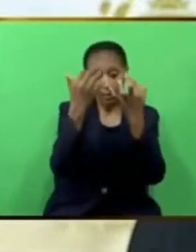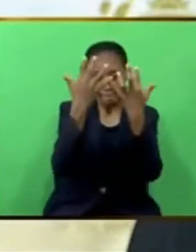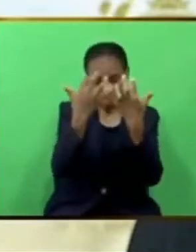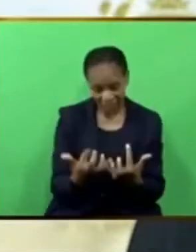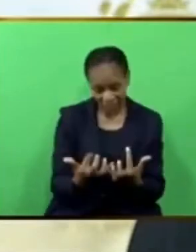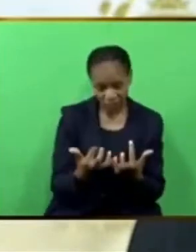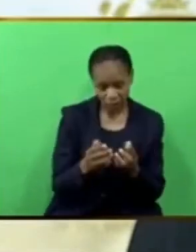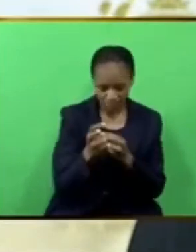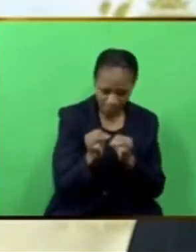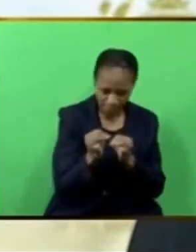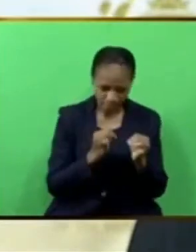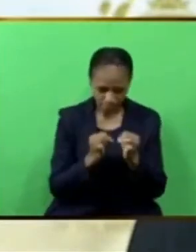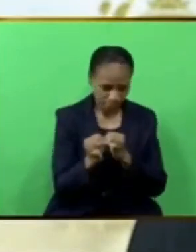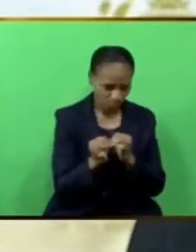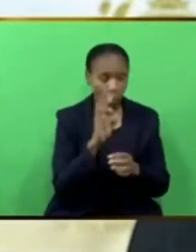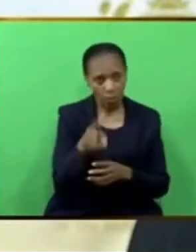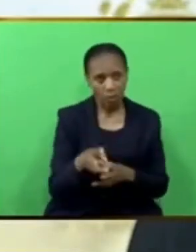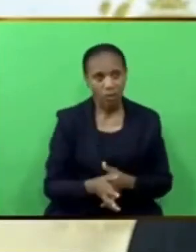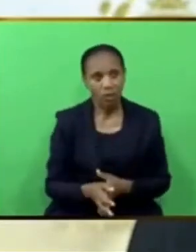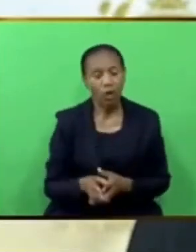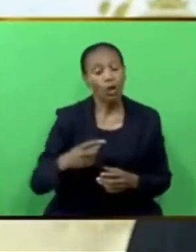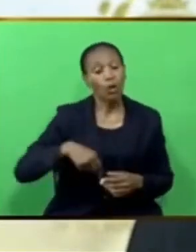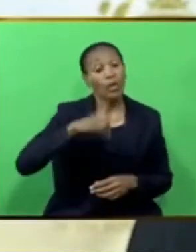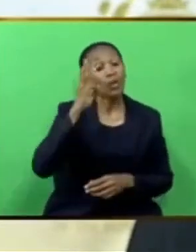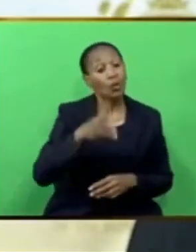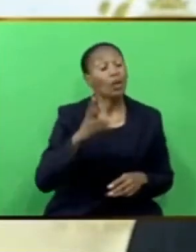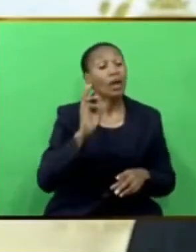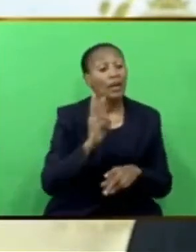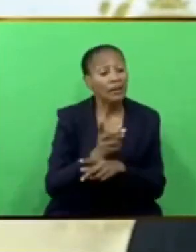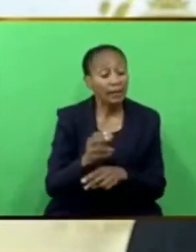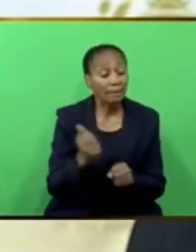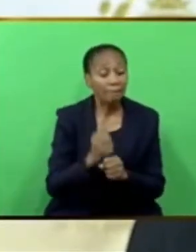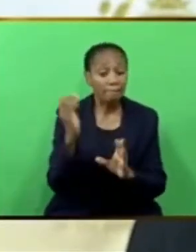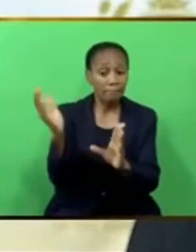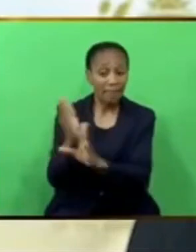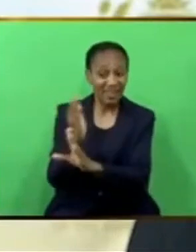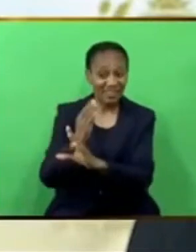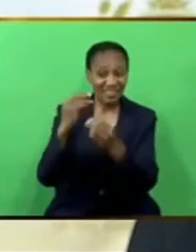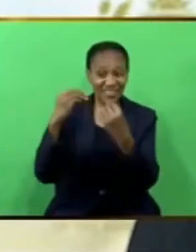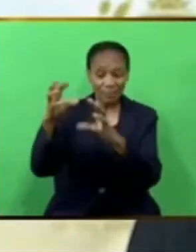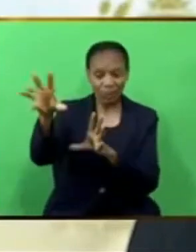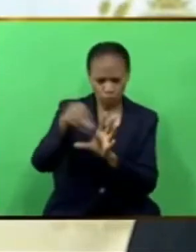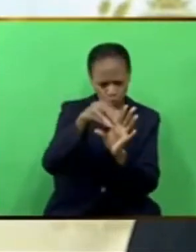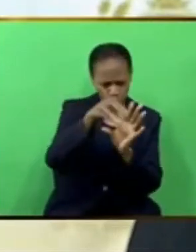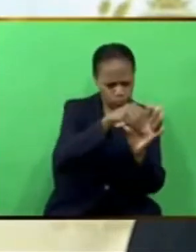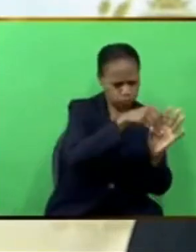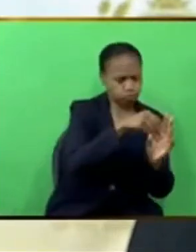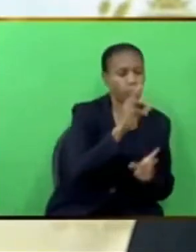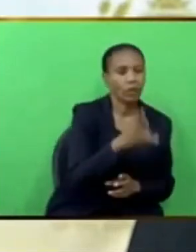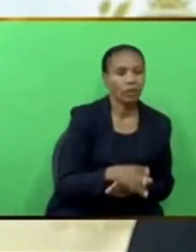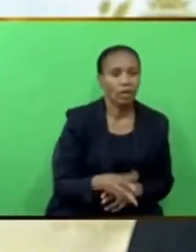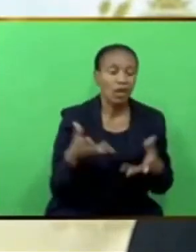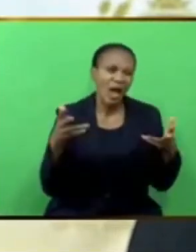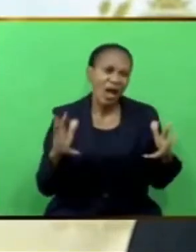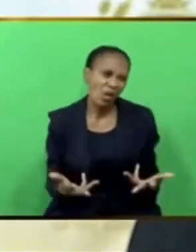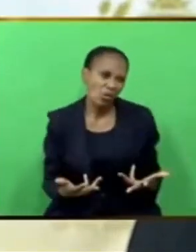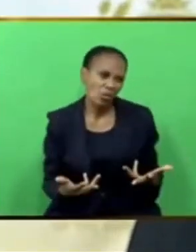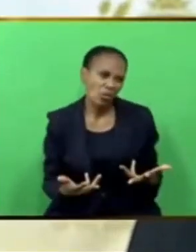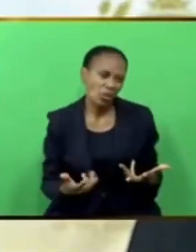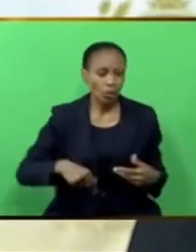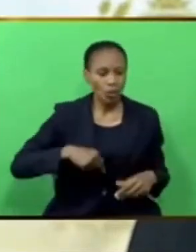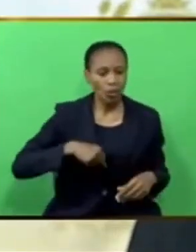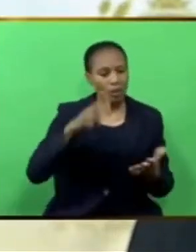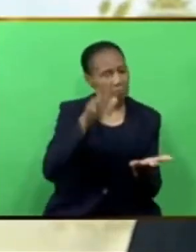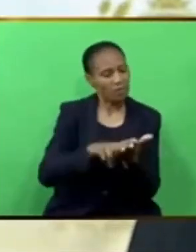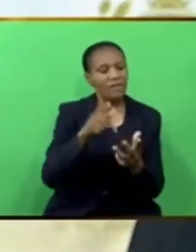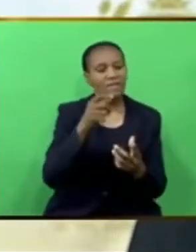the associated value chain. We will also attract private sector participation. In this regard, we